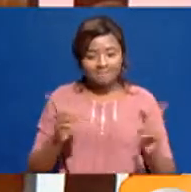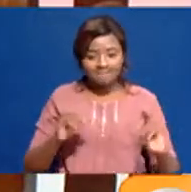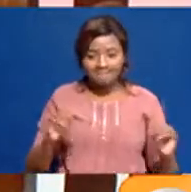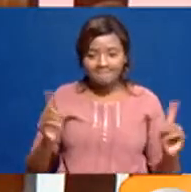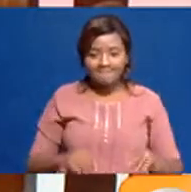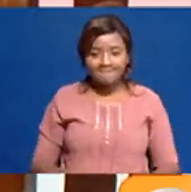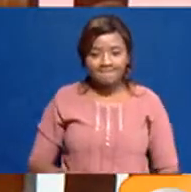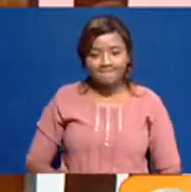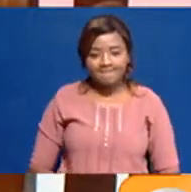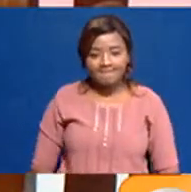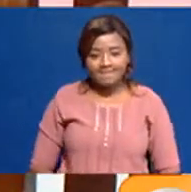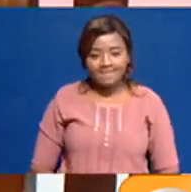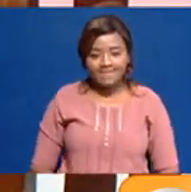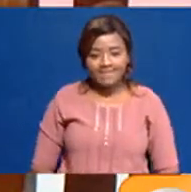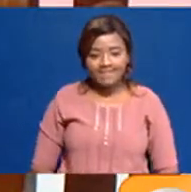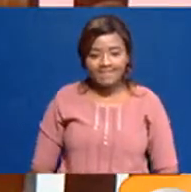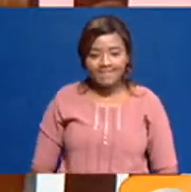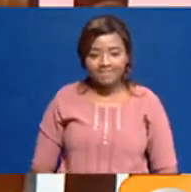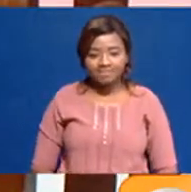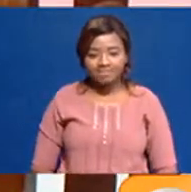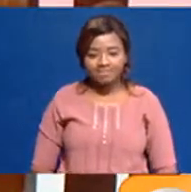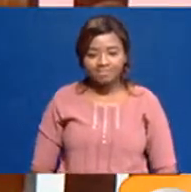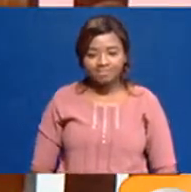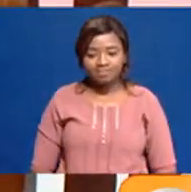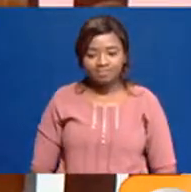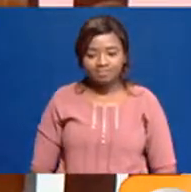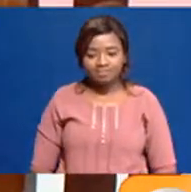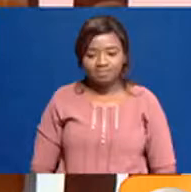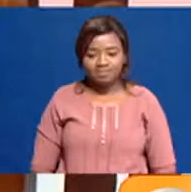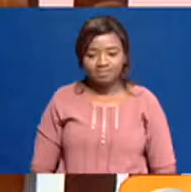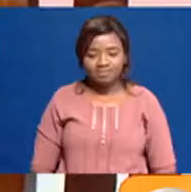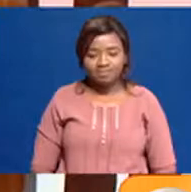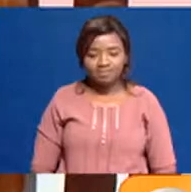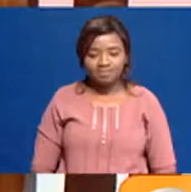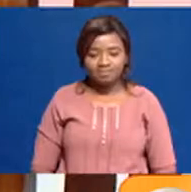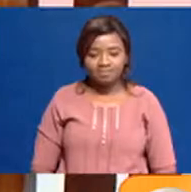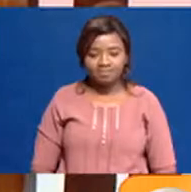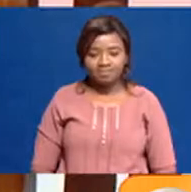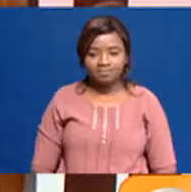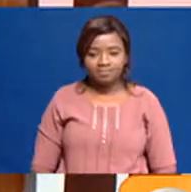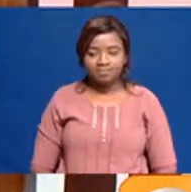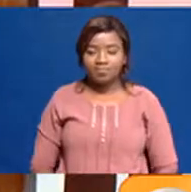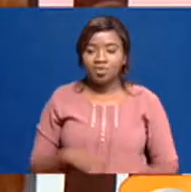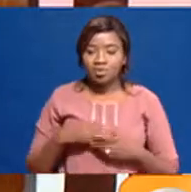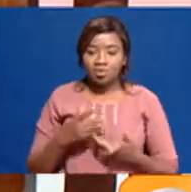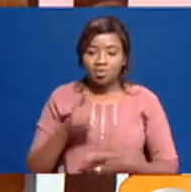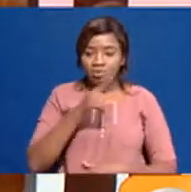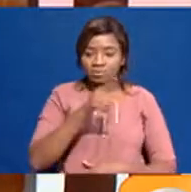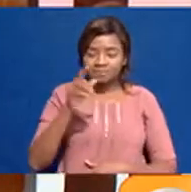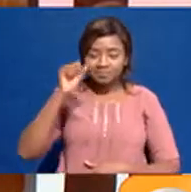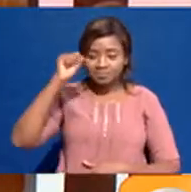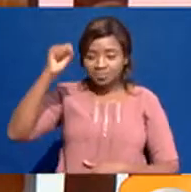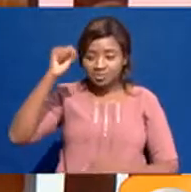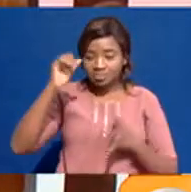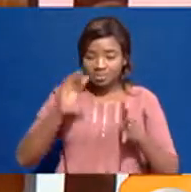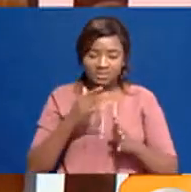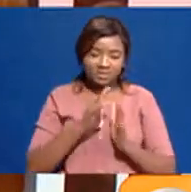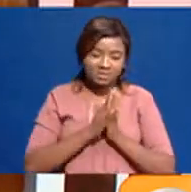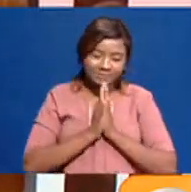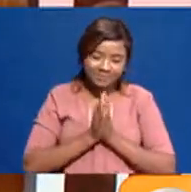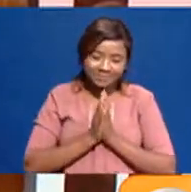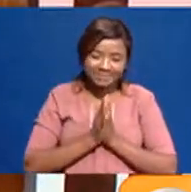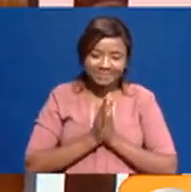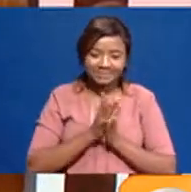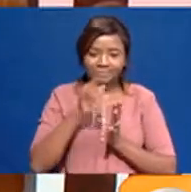the shrines, because of the kind of things which are happening. I would like the politicians to please kindly